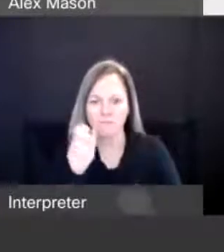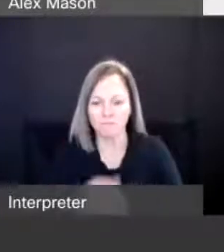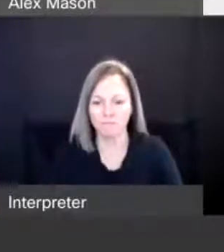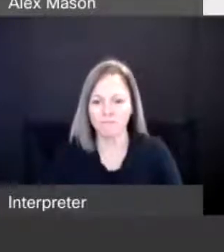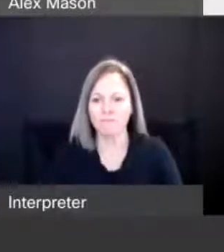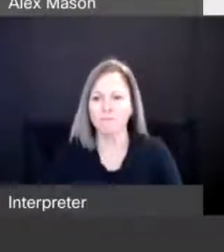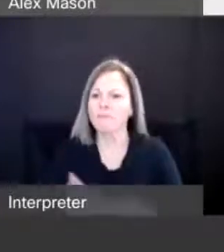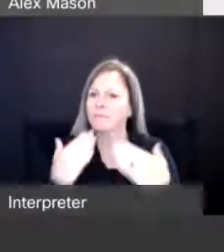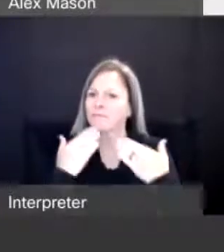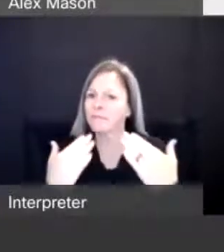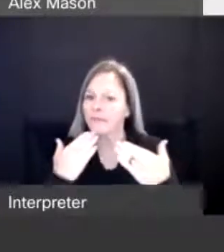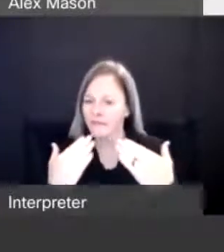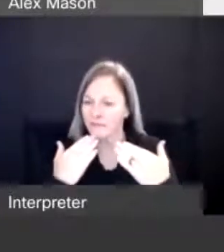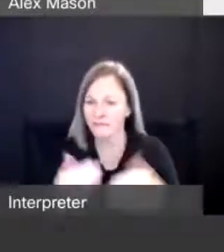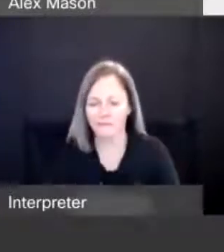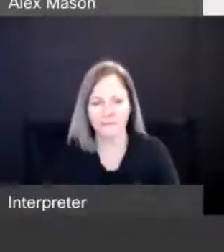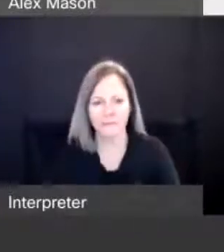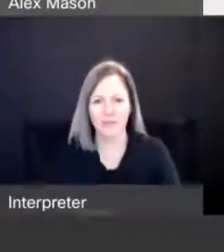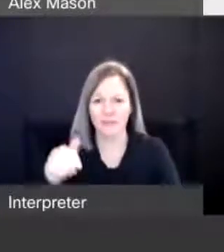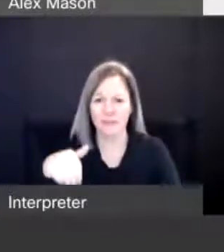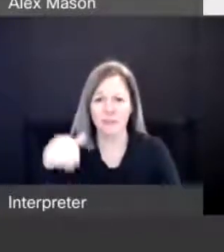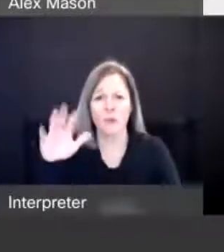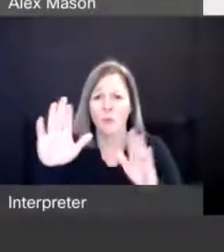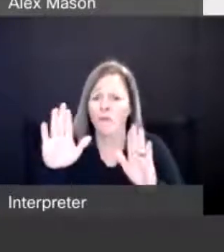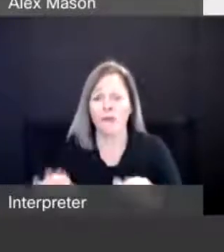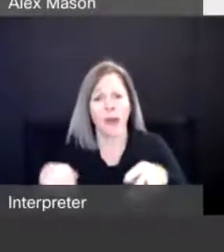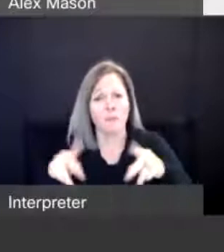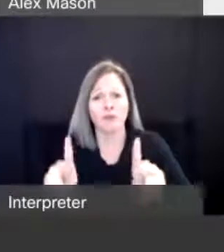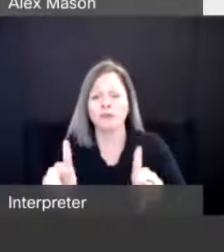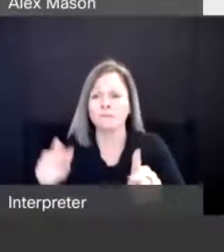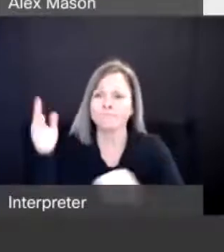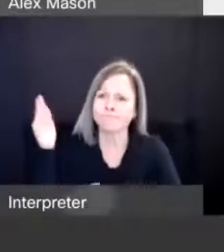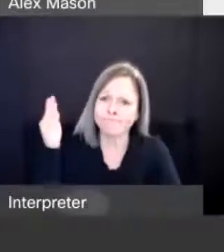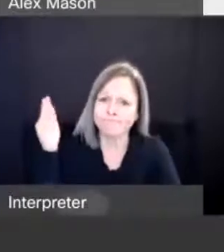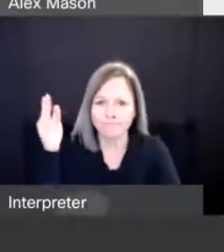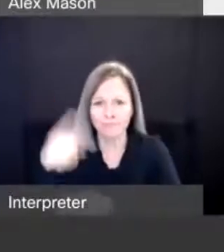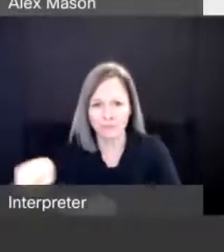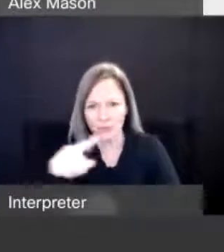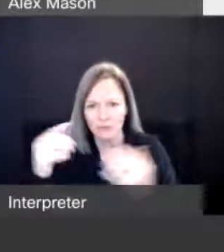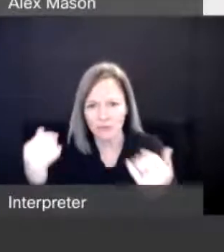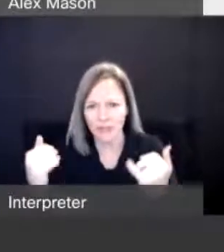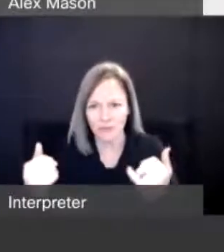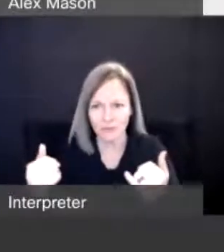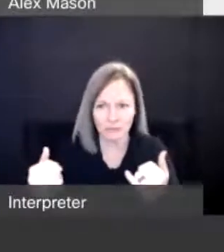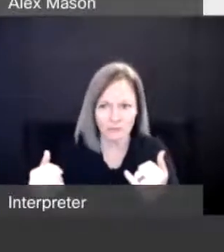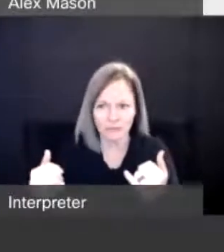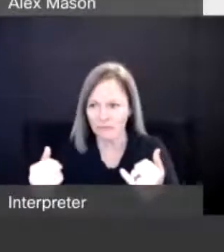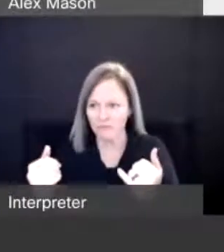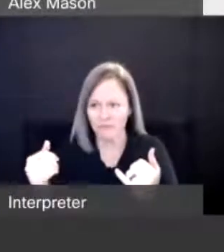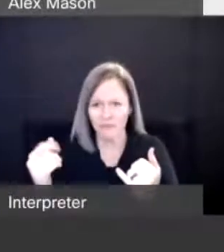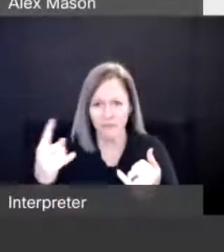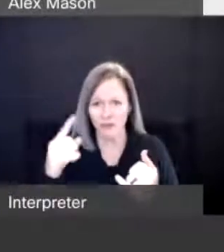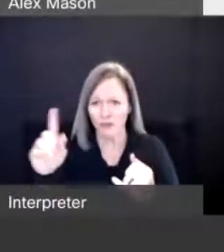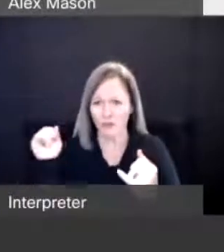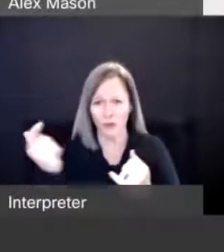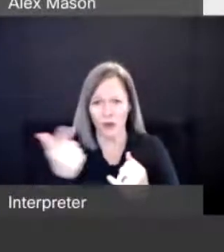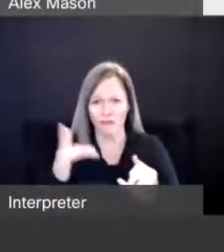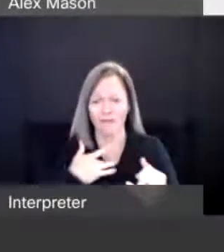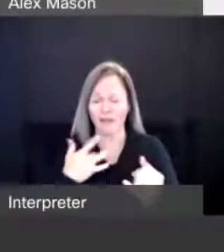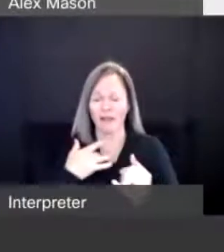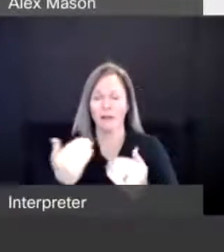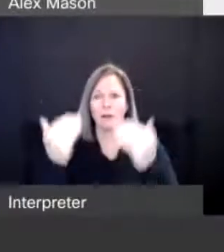thank you so much for this wonderful opportunity to speak with you. Is anybody else head spinning after Dustin lets you